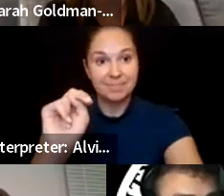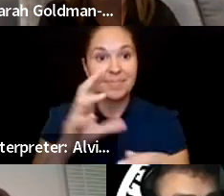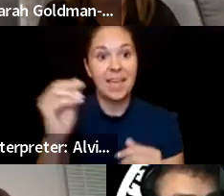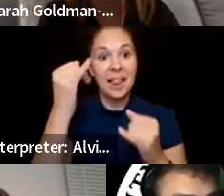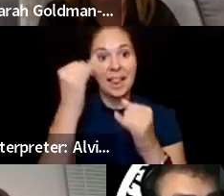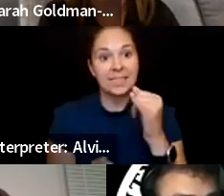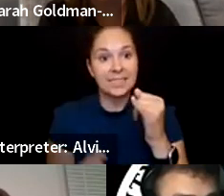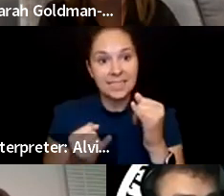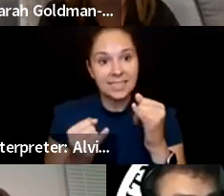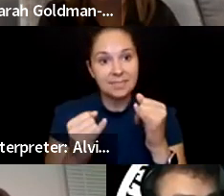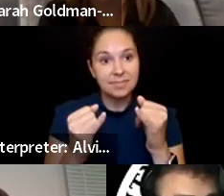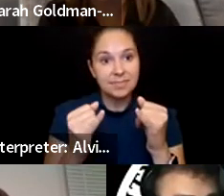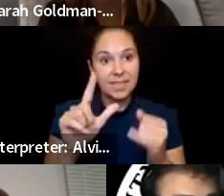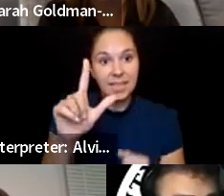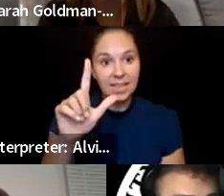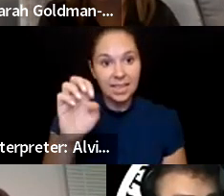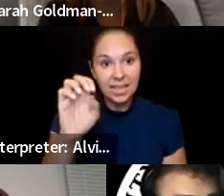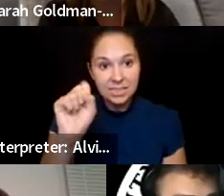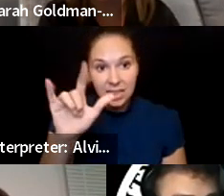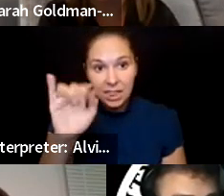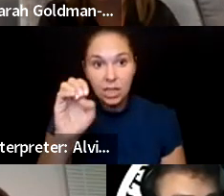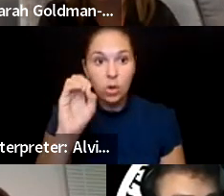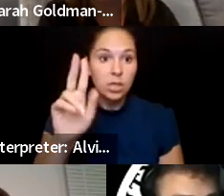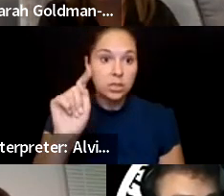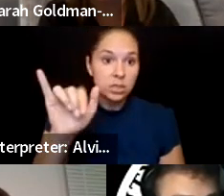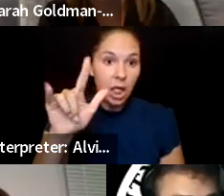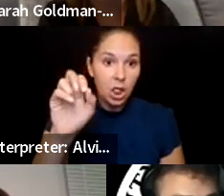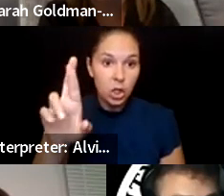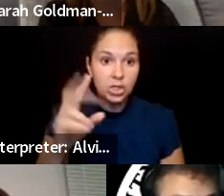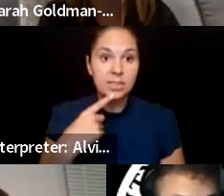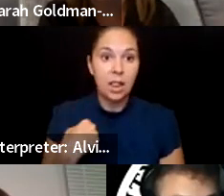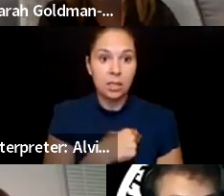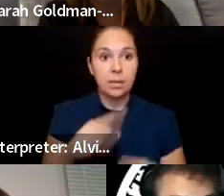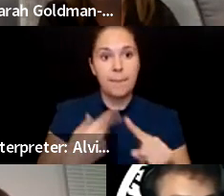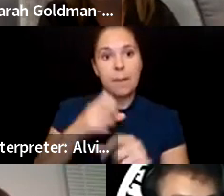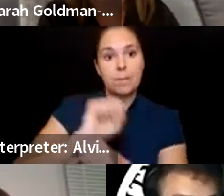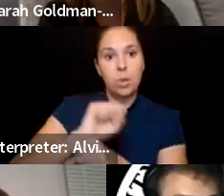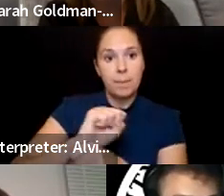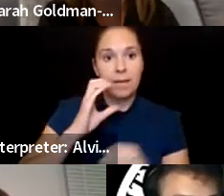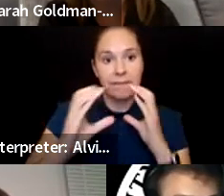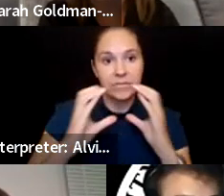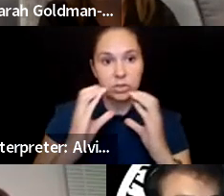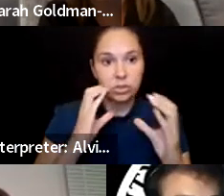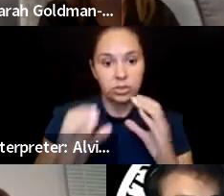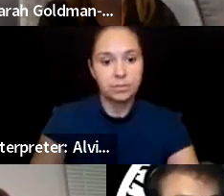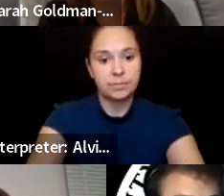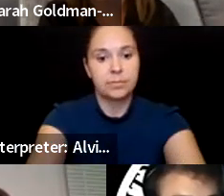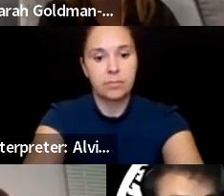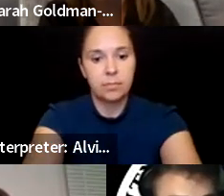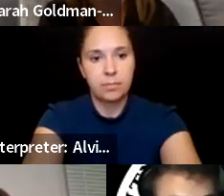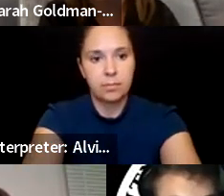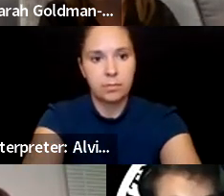lastly, Leslie or Tyler, could you tell us about your employment conversation?